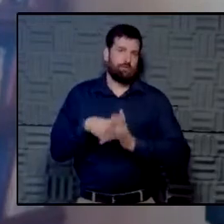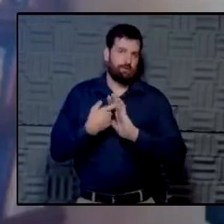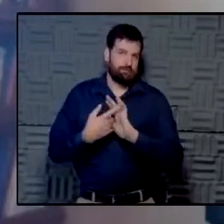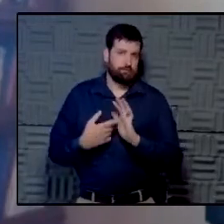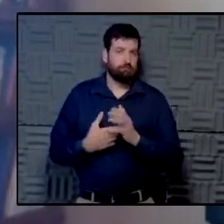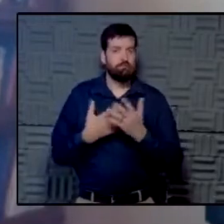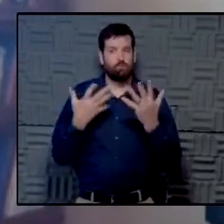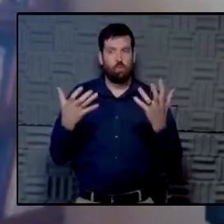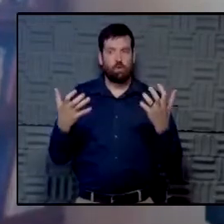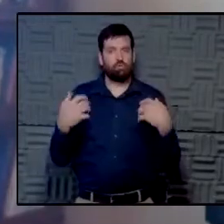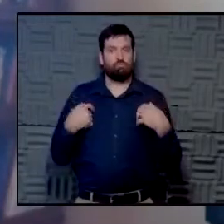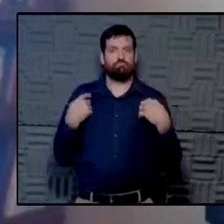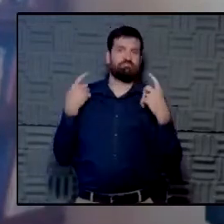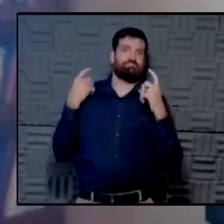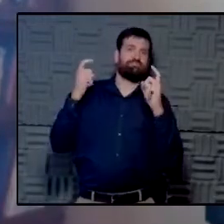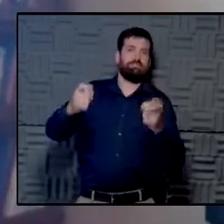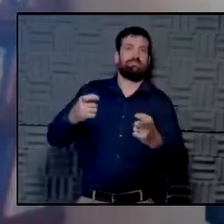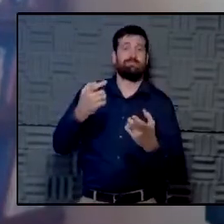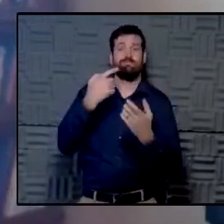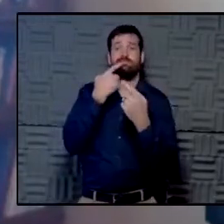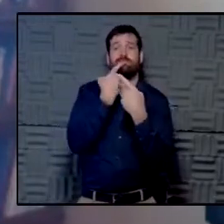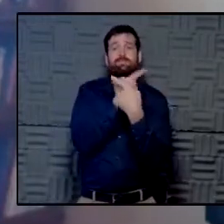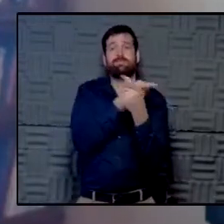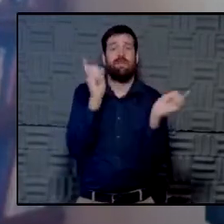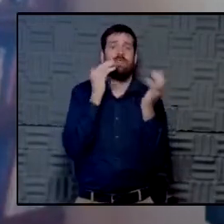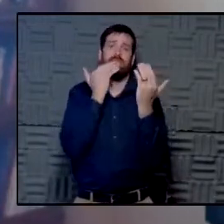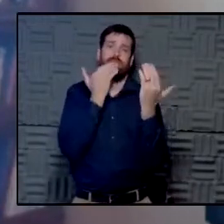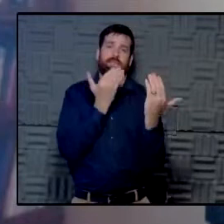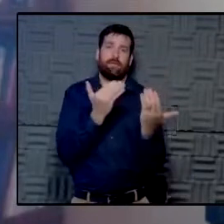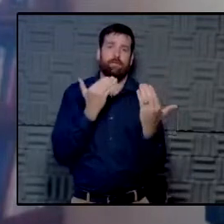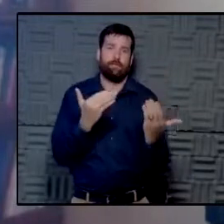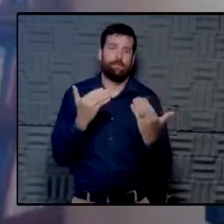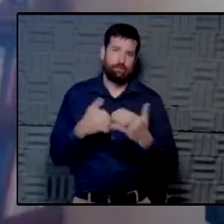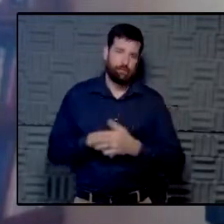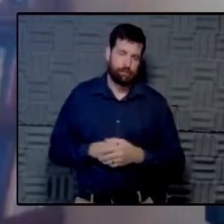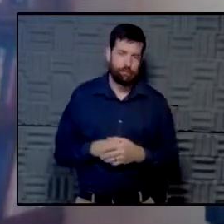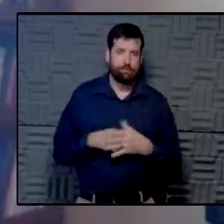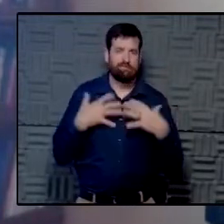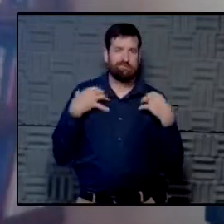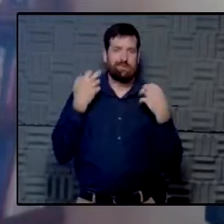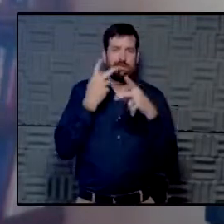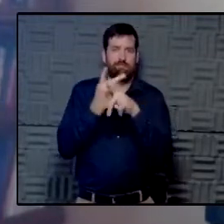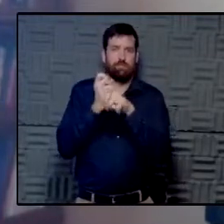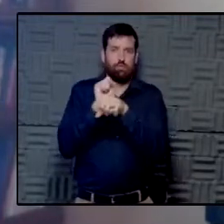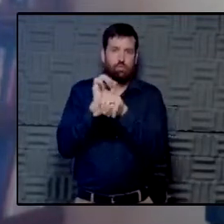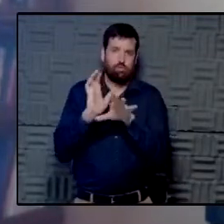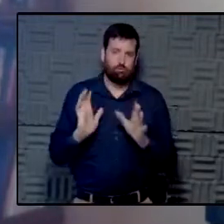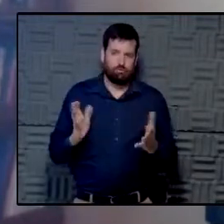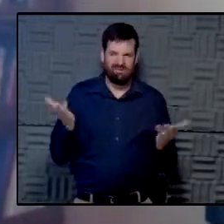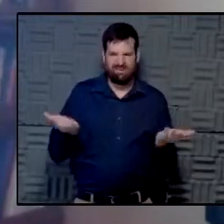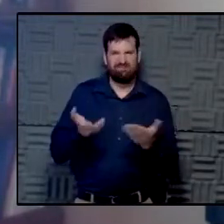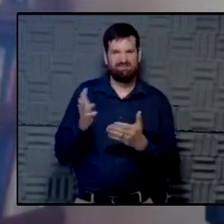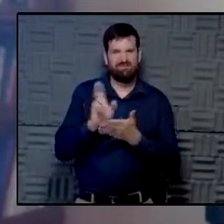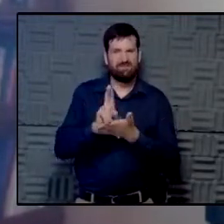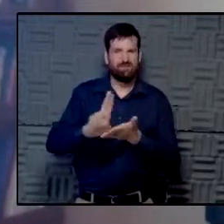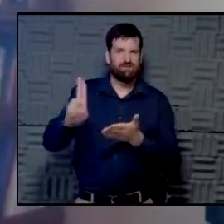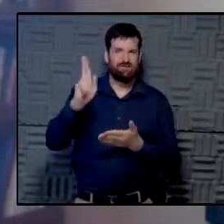to give back and thank the healthcare workers at the University of Kansas, and for all